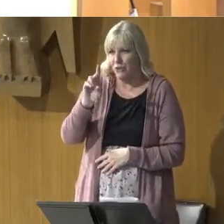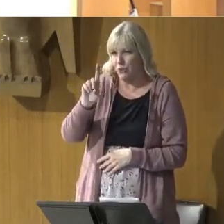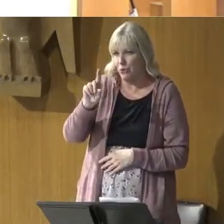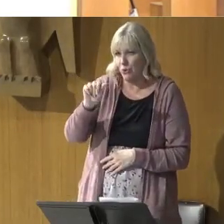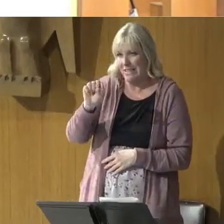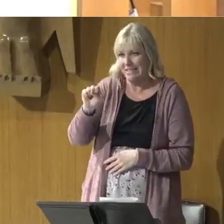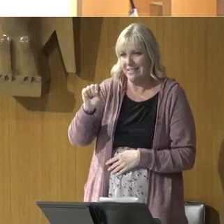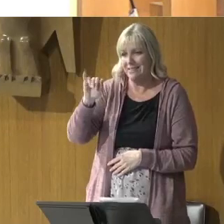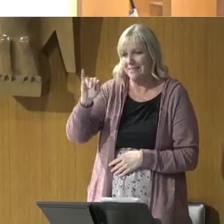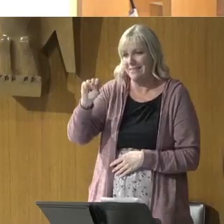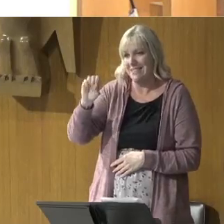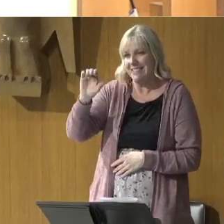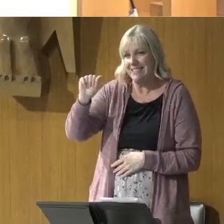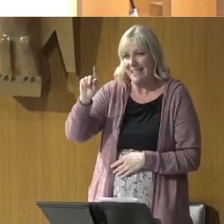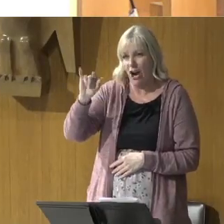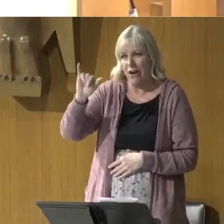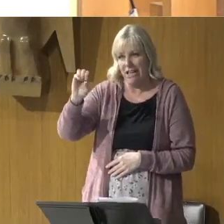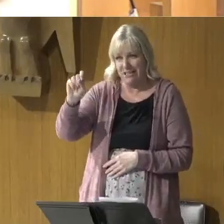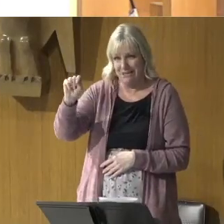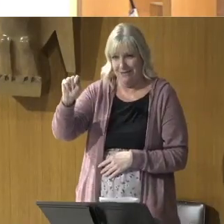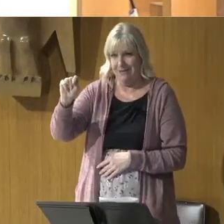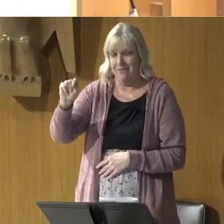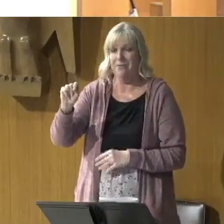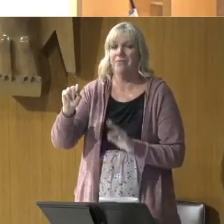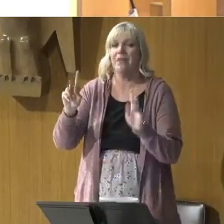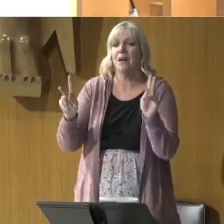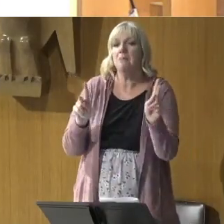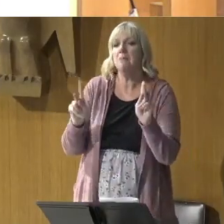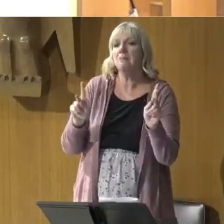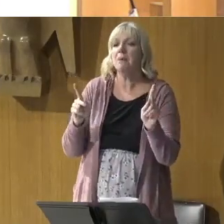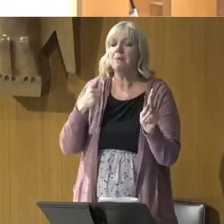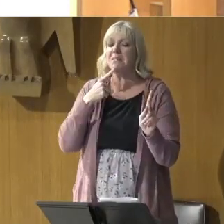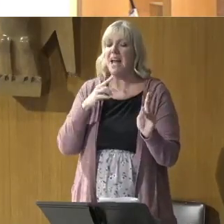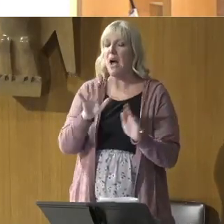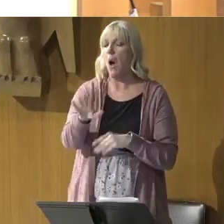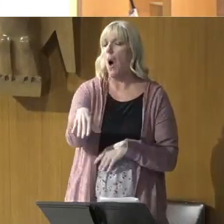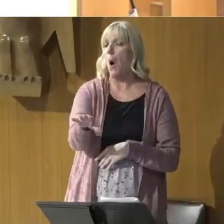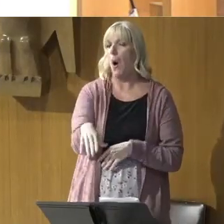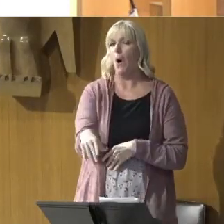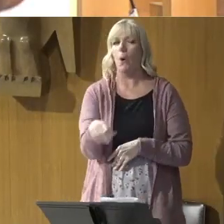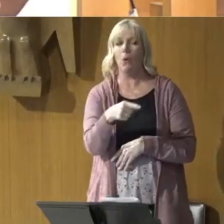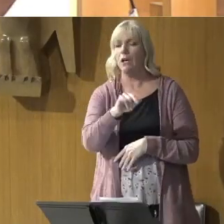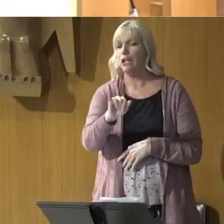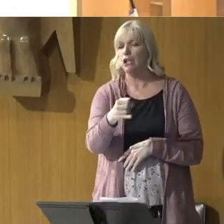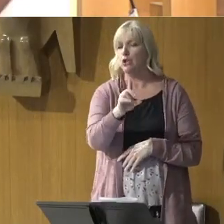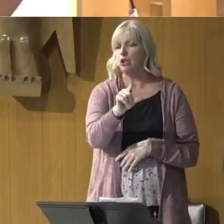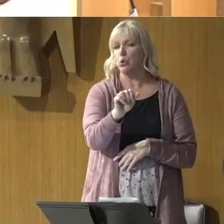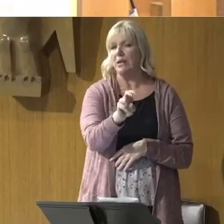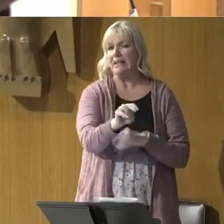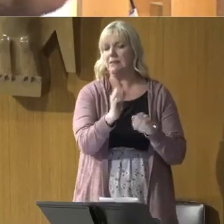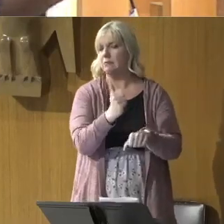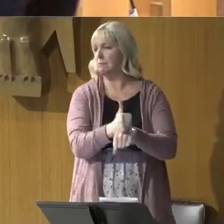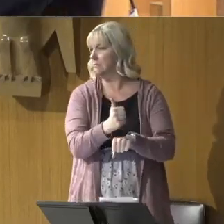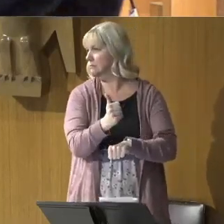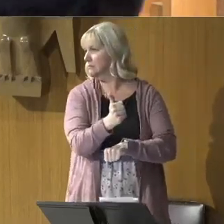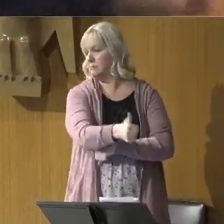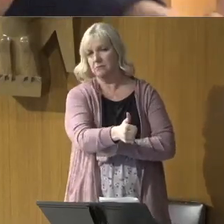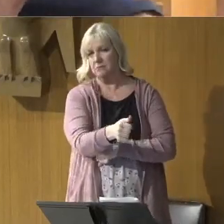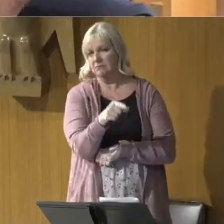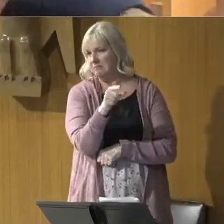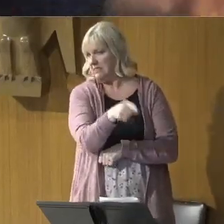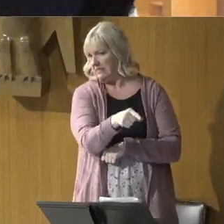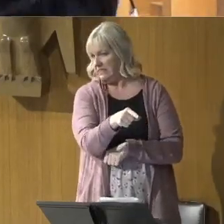Now, it's easy to make Judas as something other than us, to externalize all the blame for Judas' betrayal on